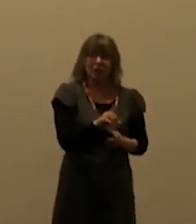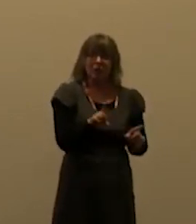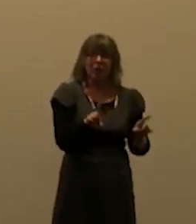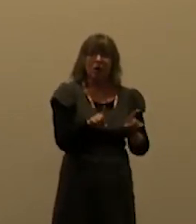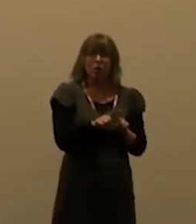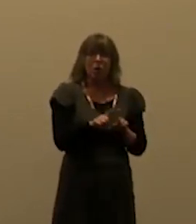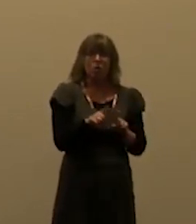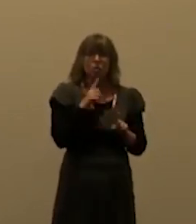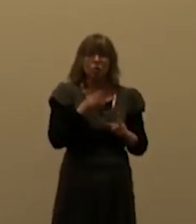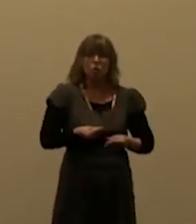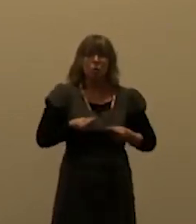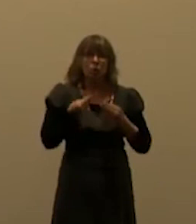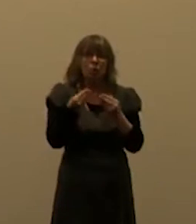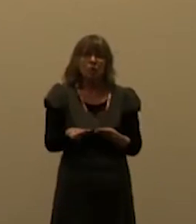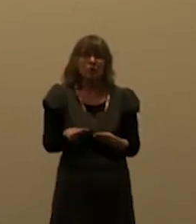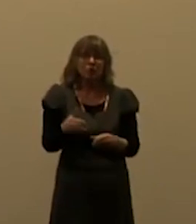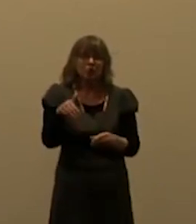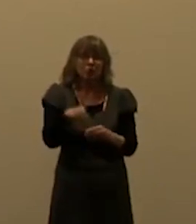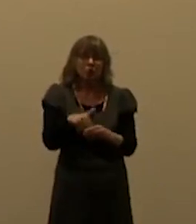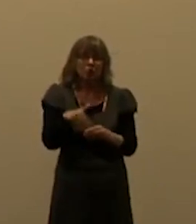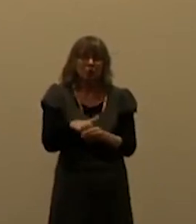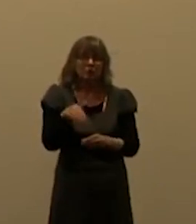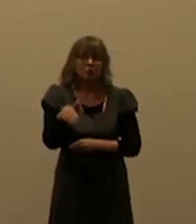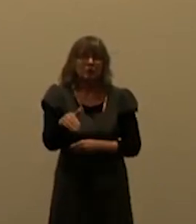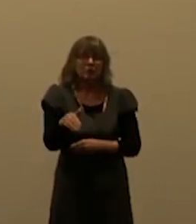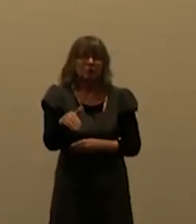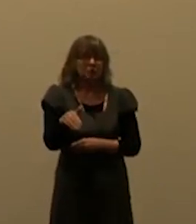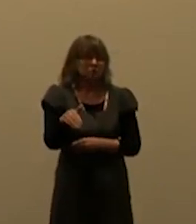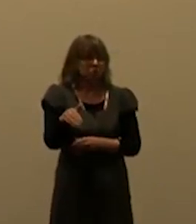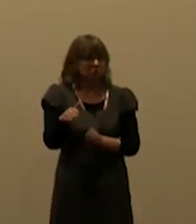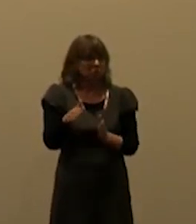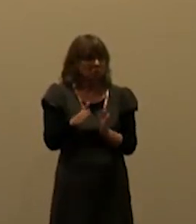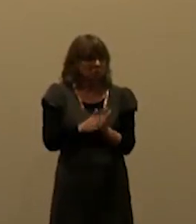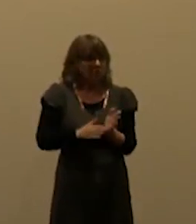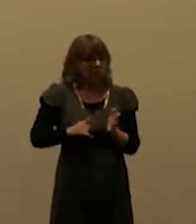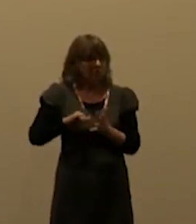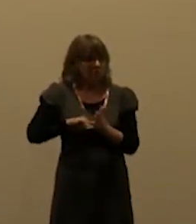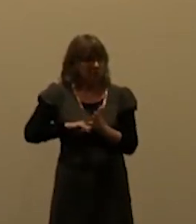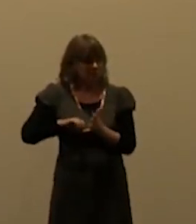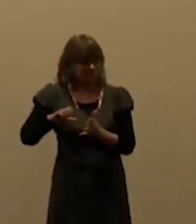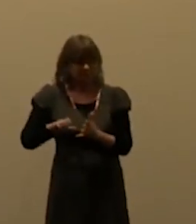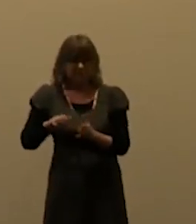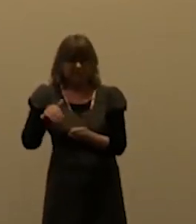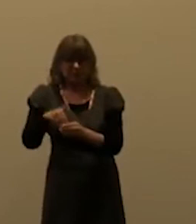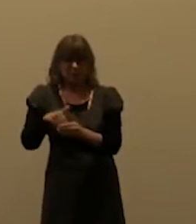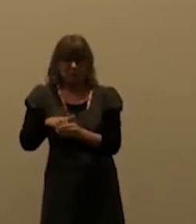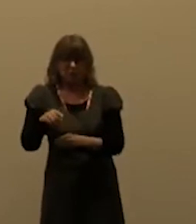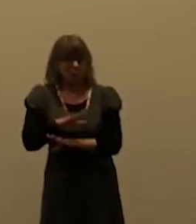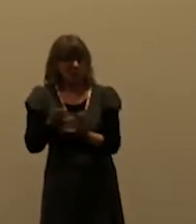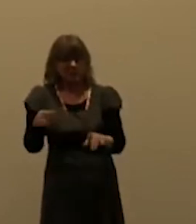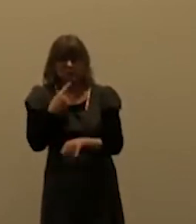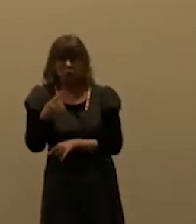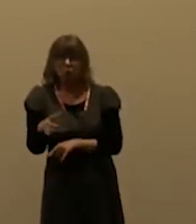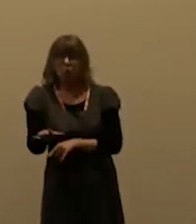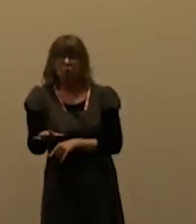the configs from the DSC output to NCC for a cyber essentials. Oh, really? They didn't want to do it. Well,